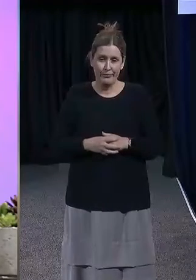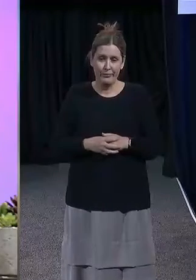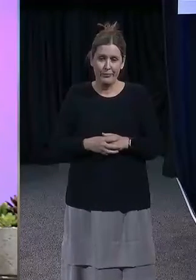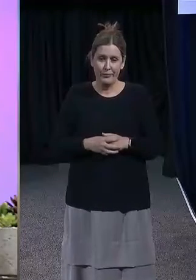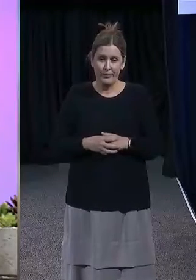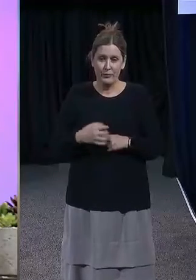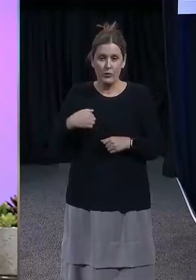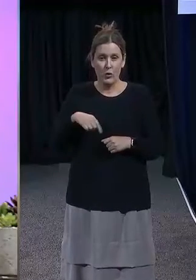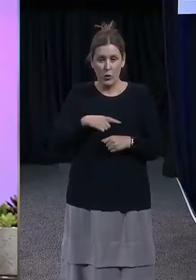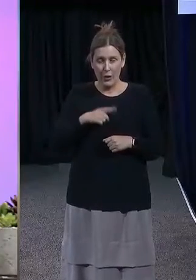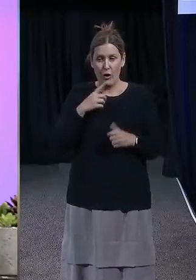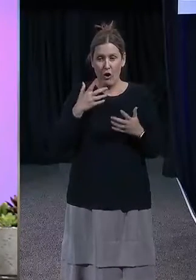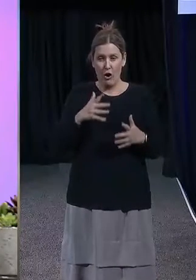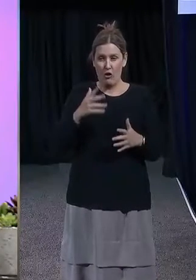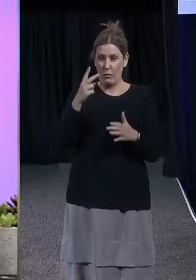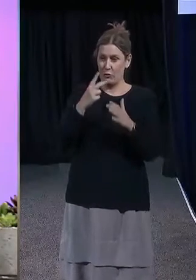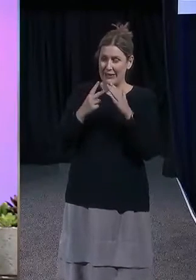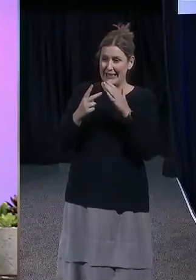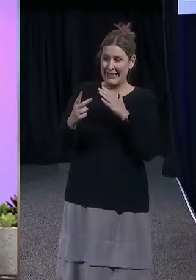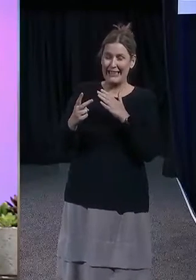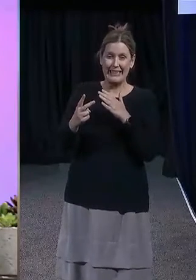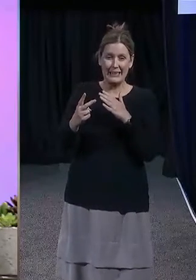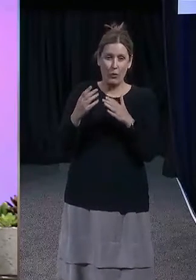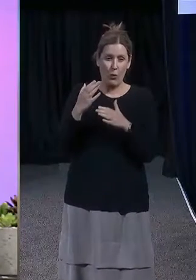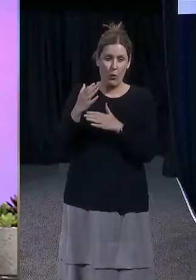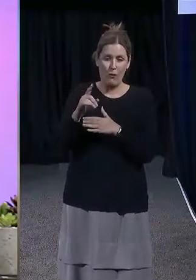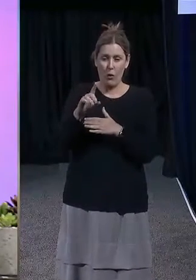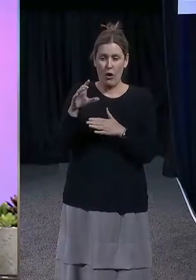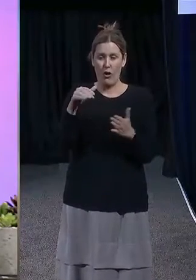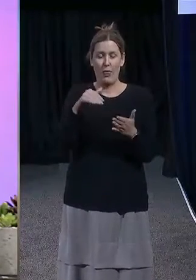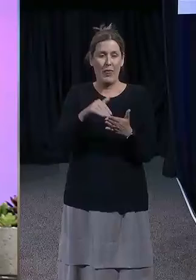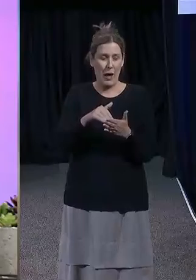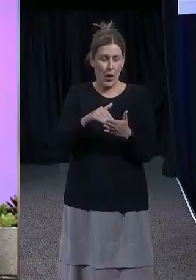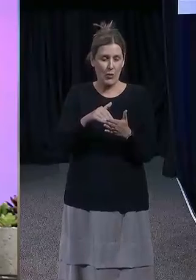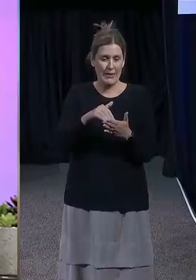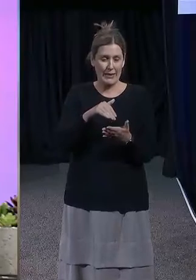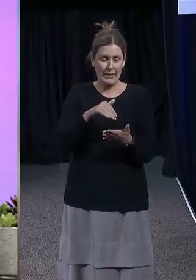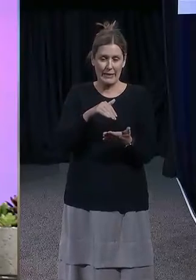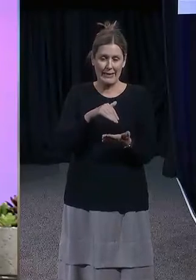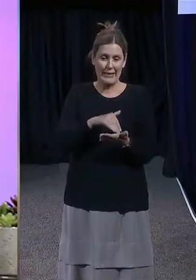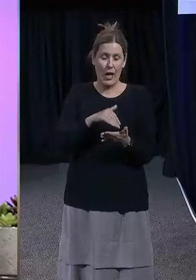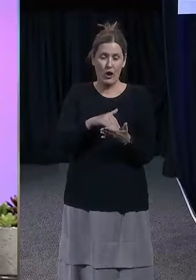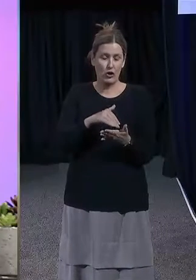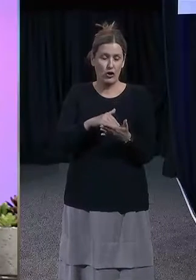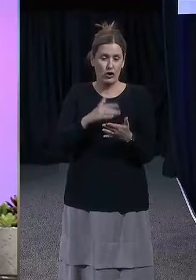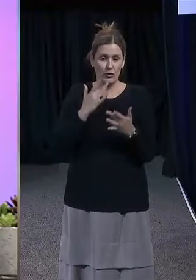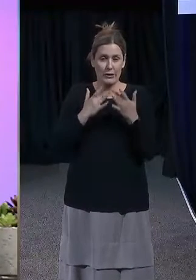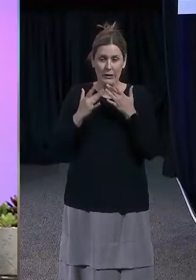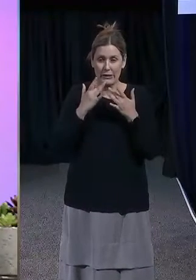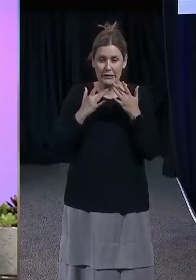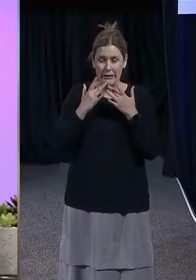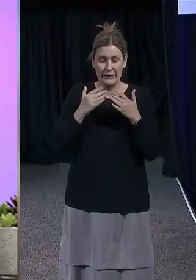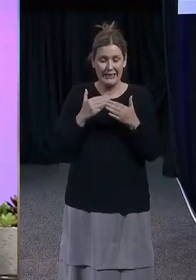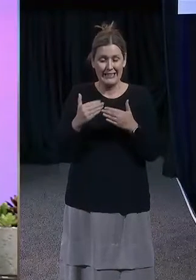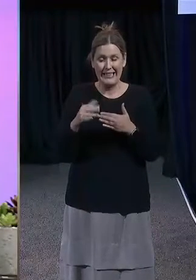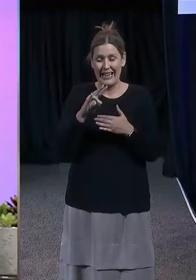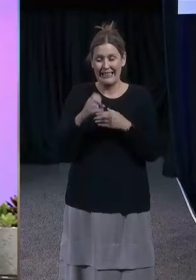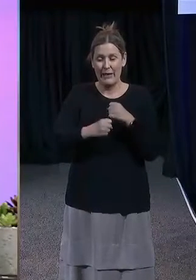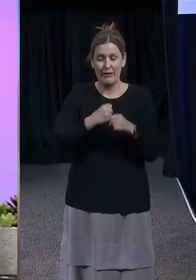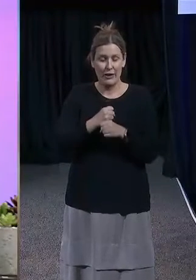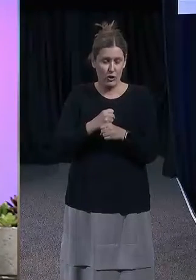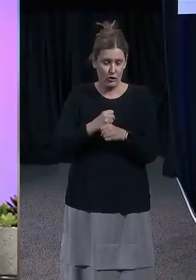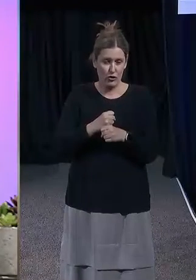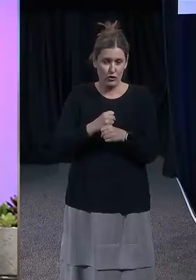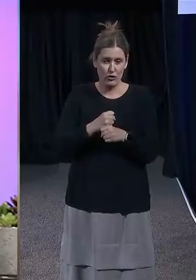We already are predicting over 100,000 physician shortage in the next 7 years. And